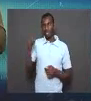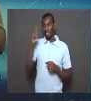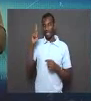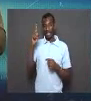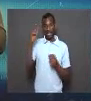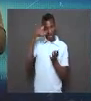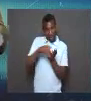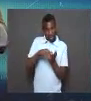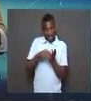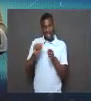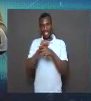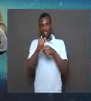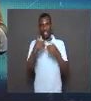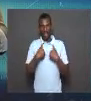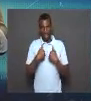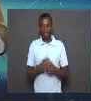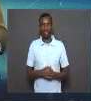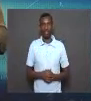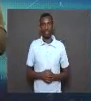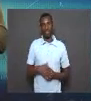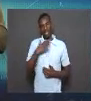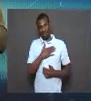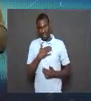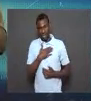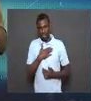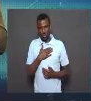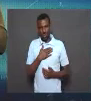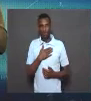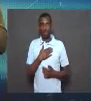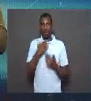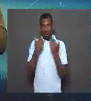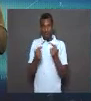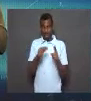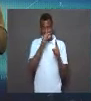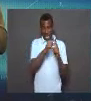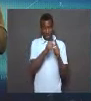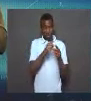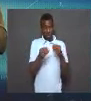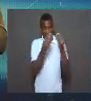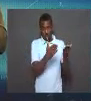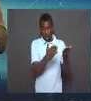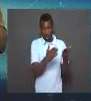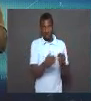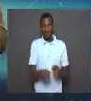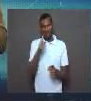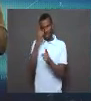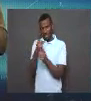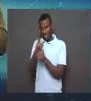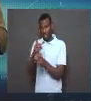Here is one more activity, students. Please match the terms listed to